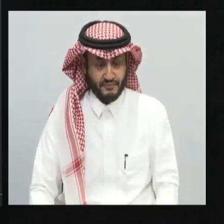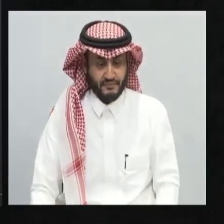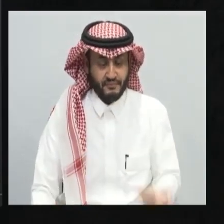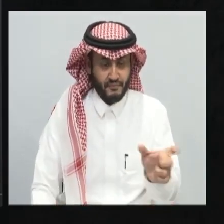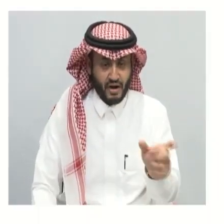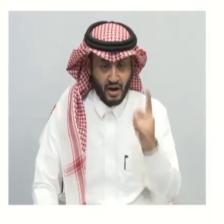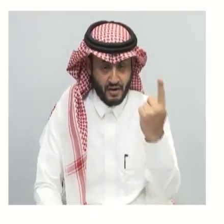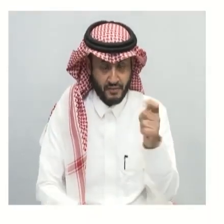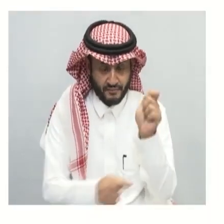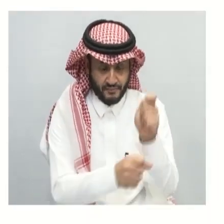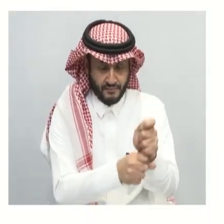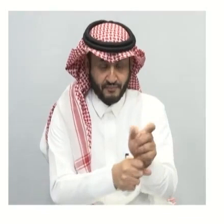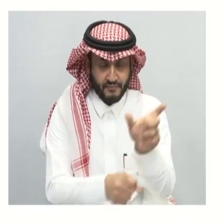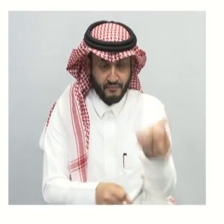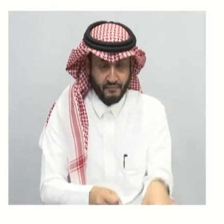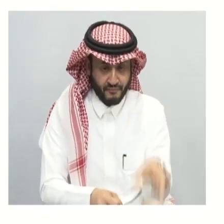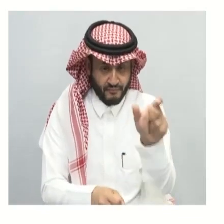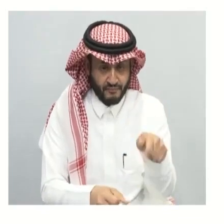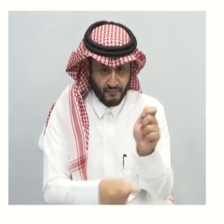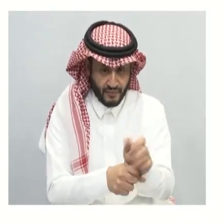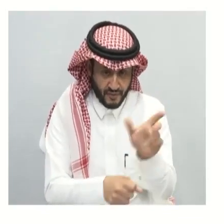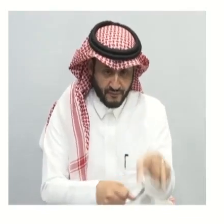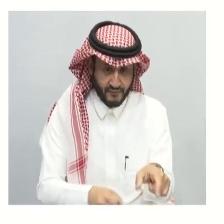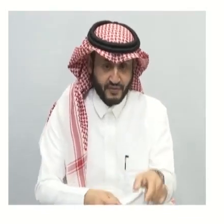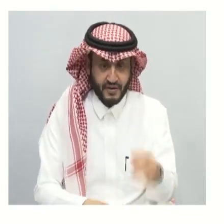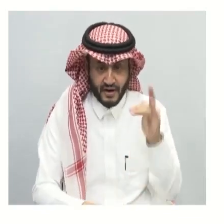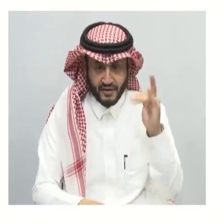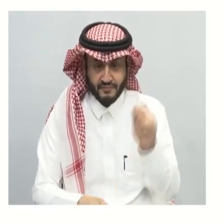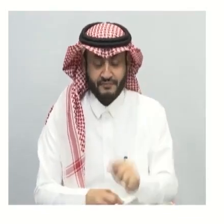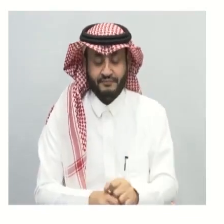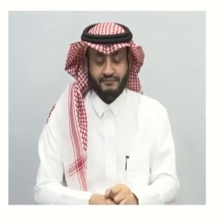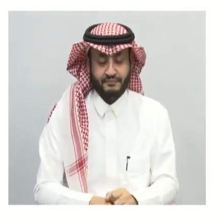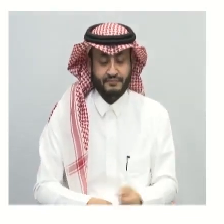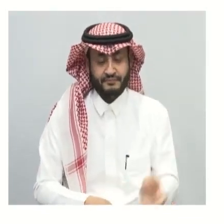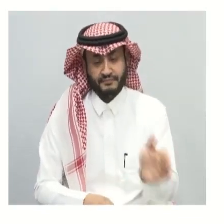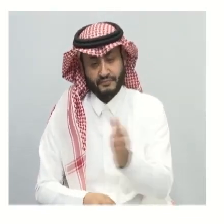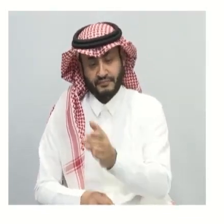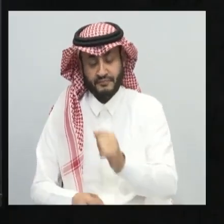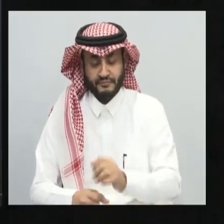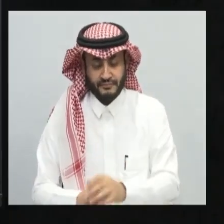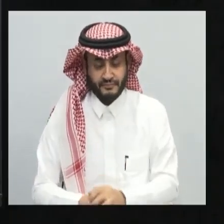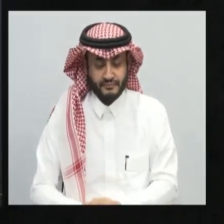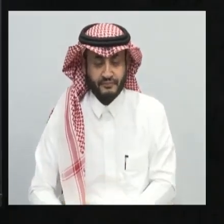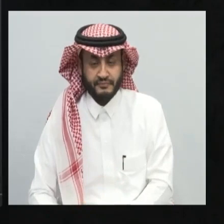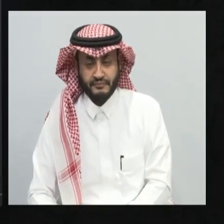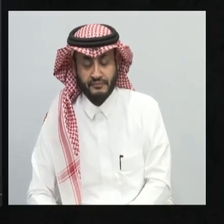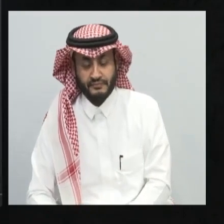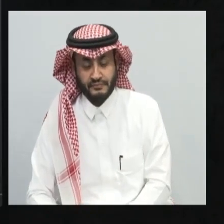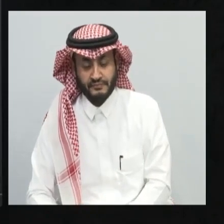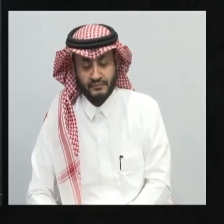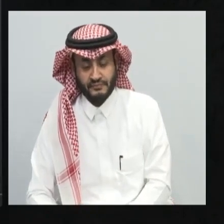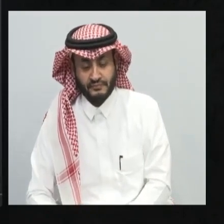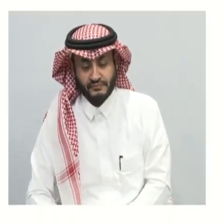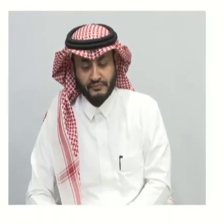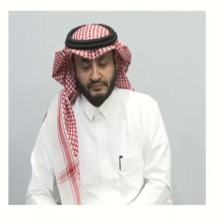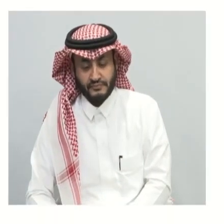verb, which is just like put, get, throw, or put as well. And the second part, which is, we